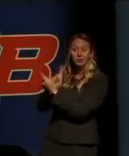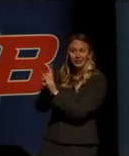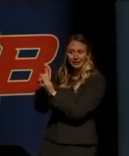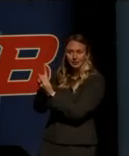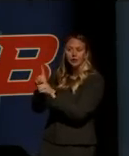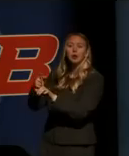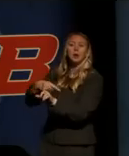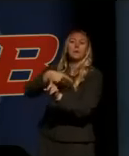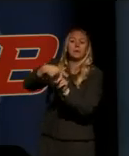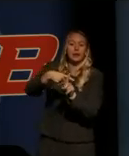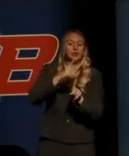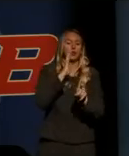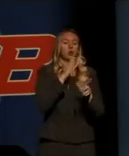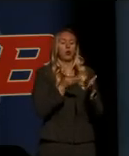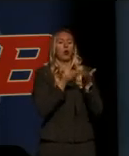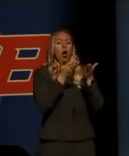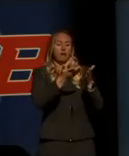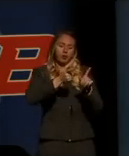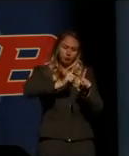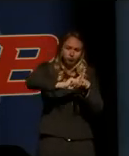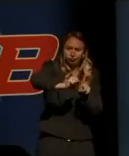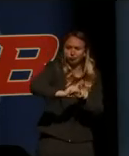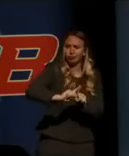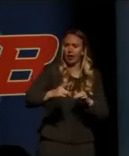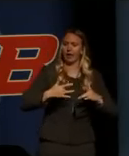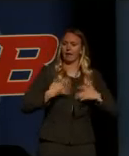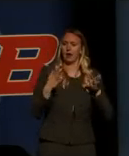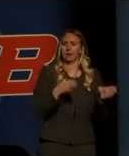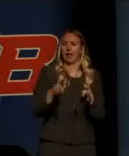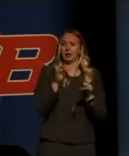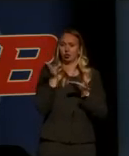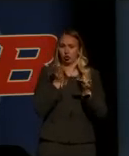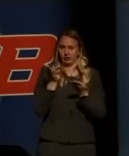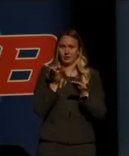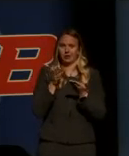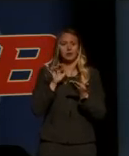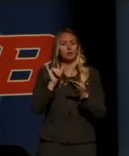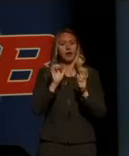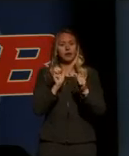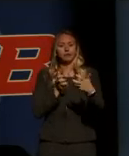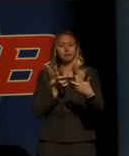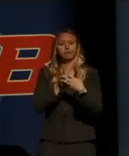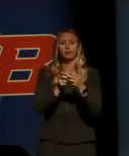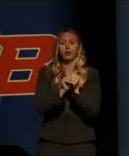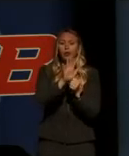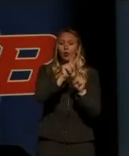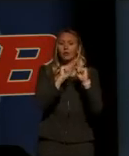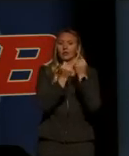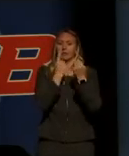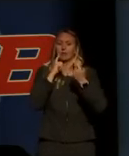wraparound event planning services, all designed to make your team more successful.